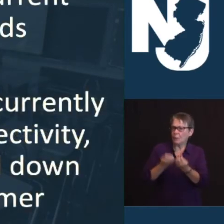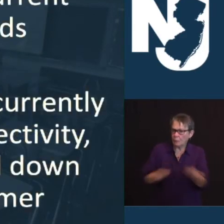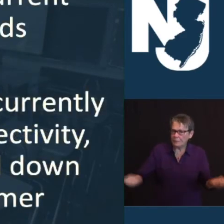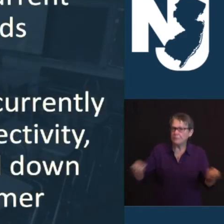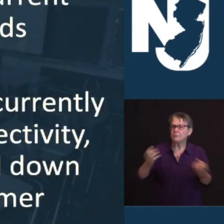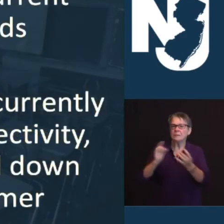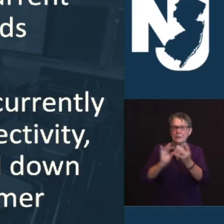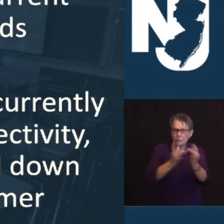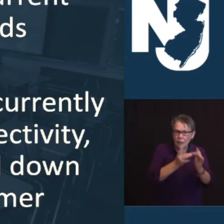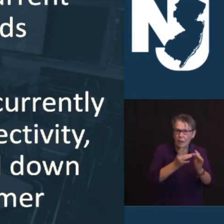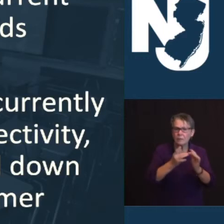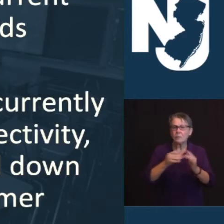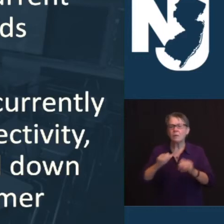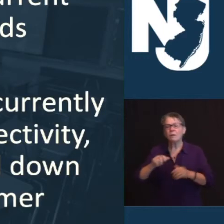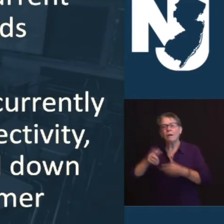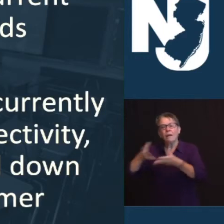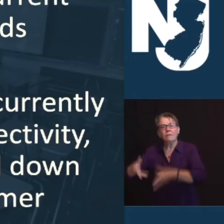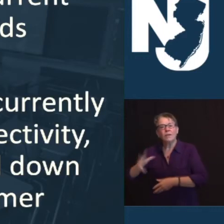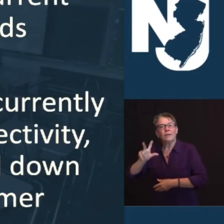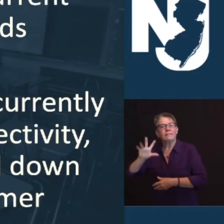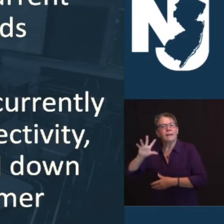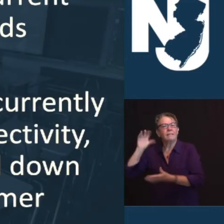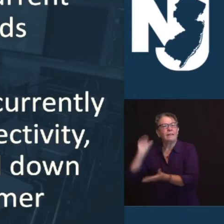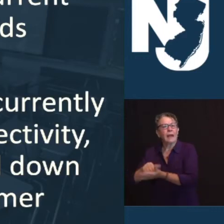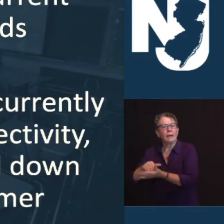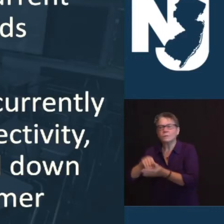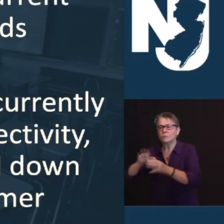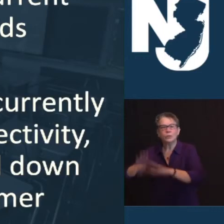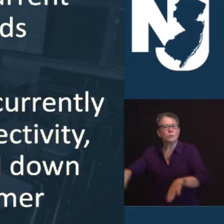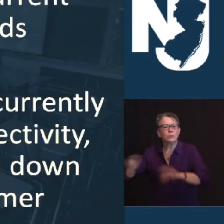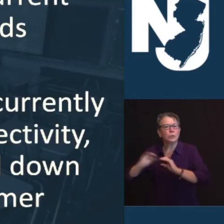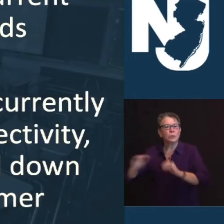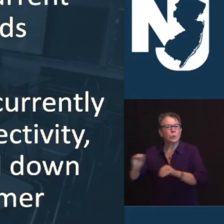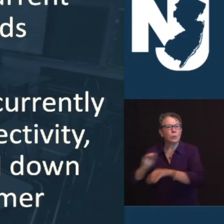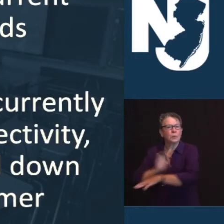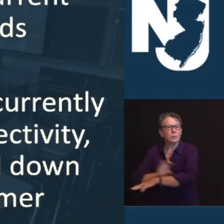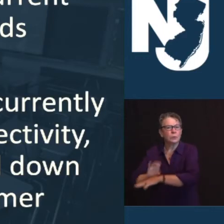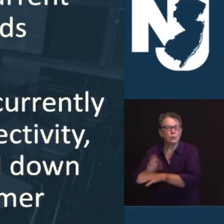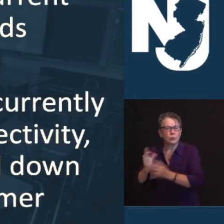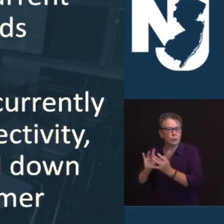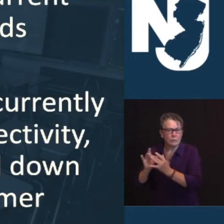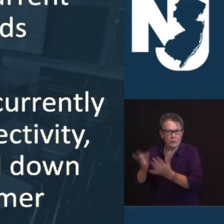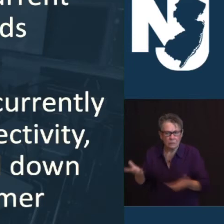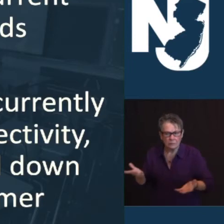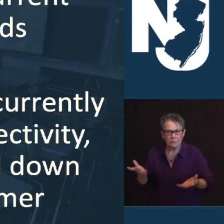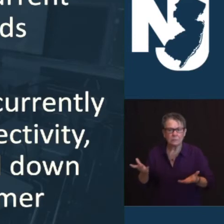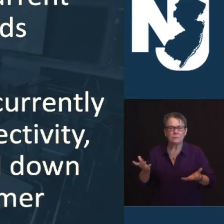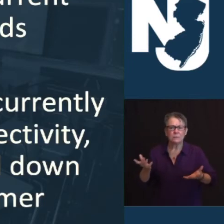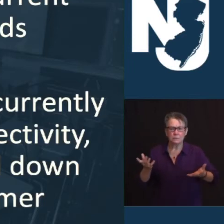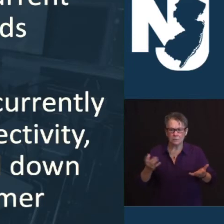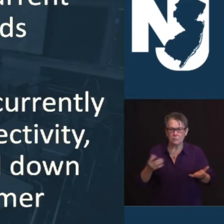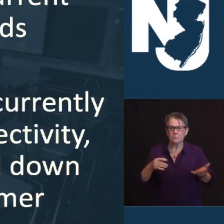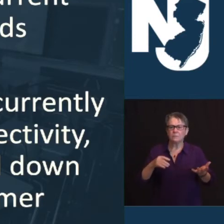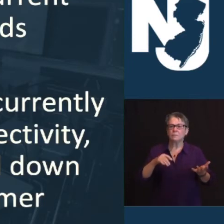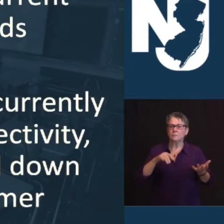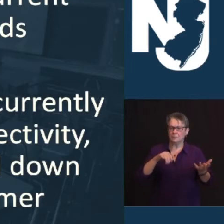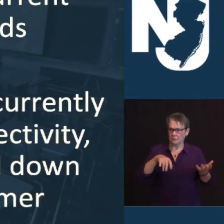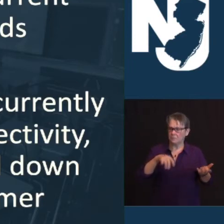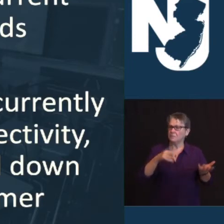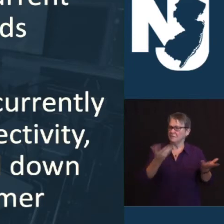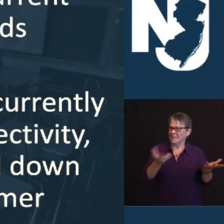70.3% of districts have reported that they currently have no device or connectivity needs. This is an increase, a slight one,